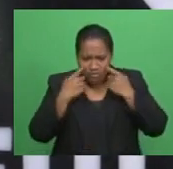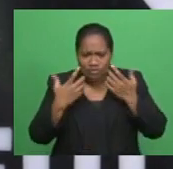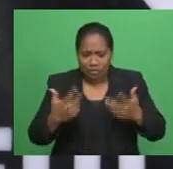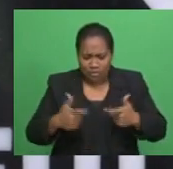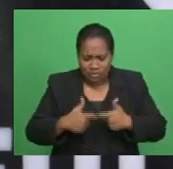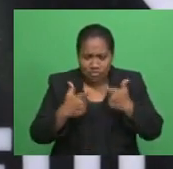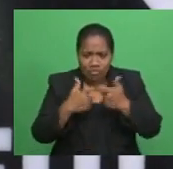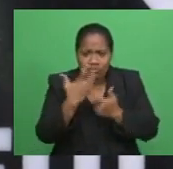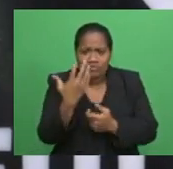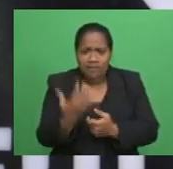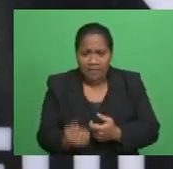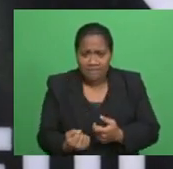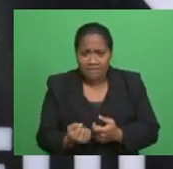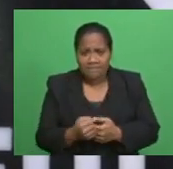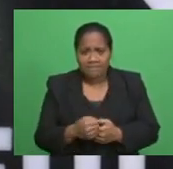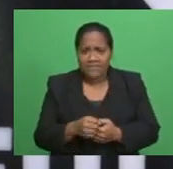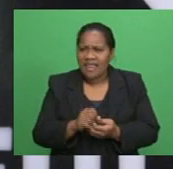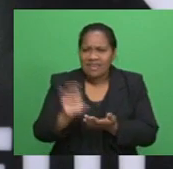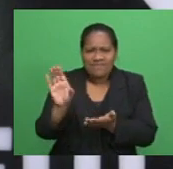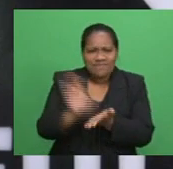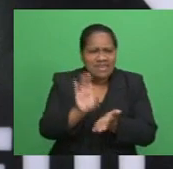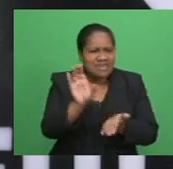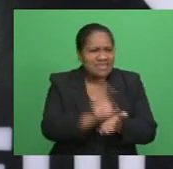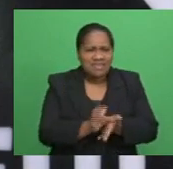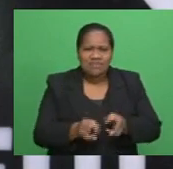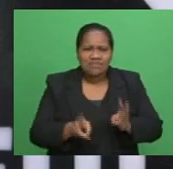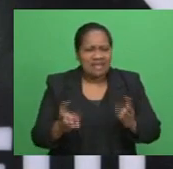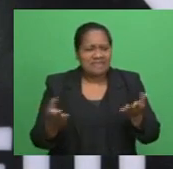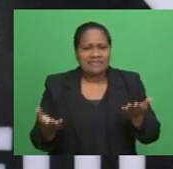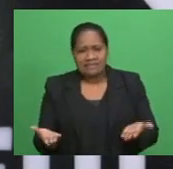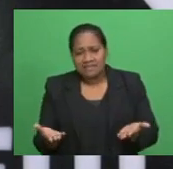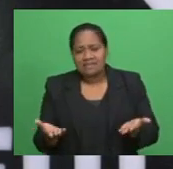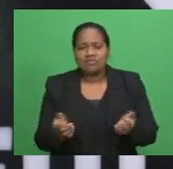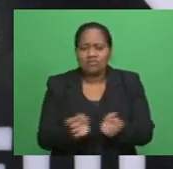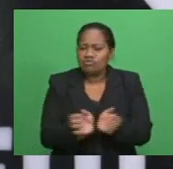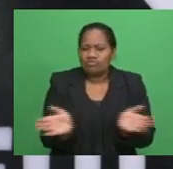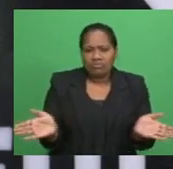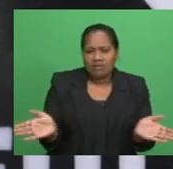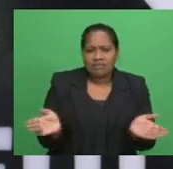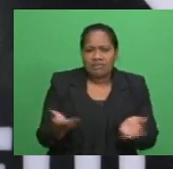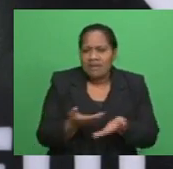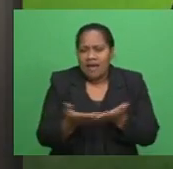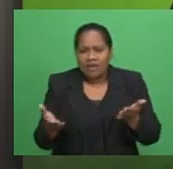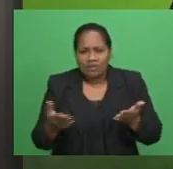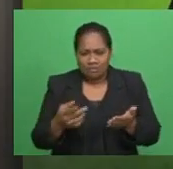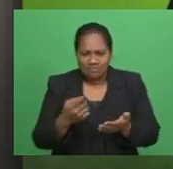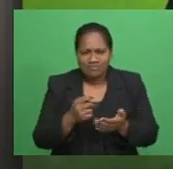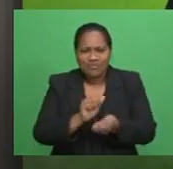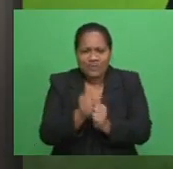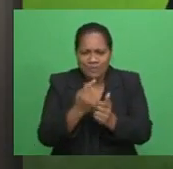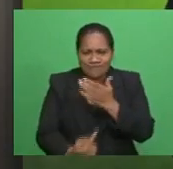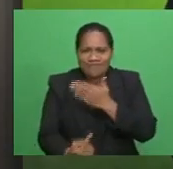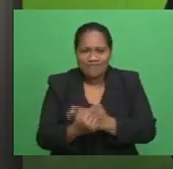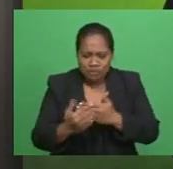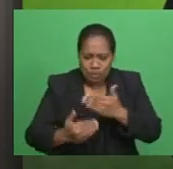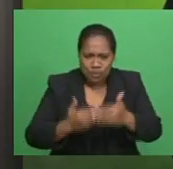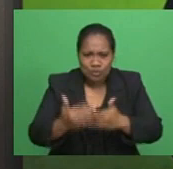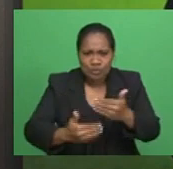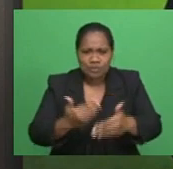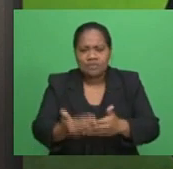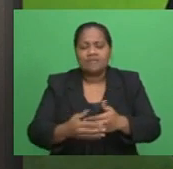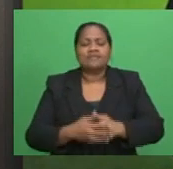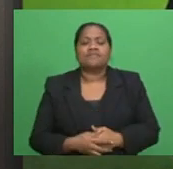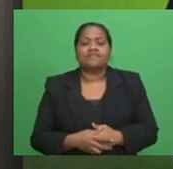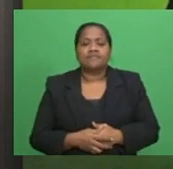have in the funding mechanisms, but also just generally with the way the tournaments are going to be. The 2020 Skipper